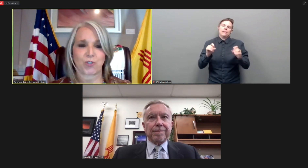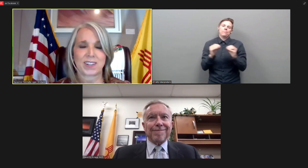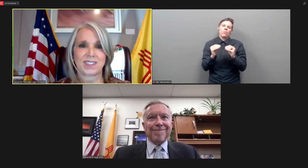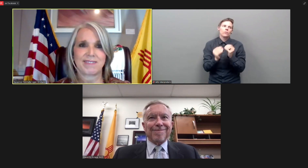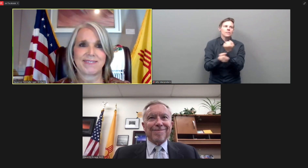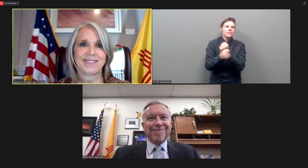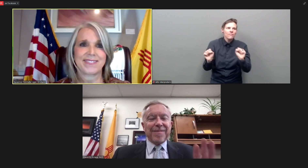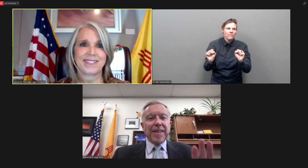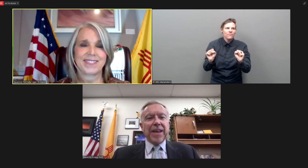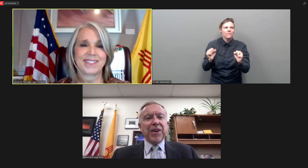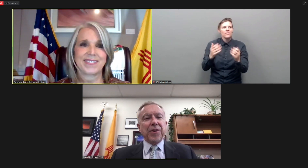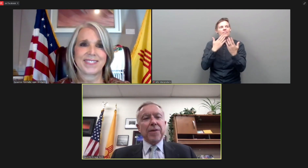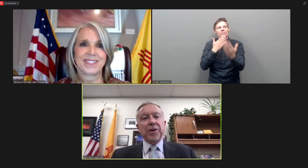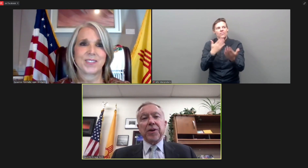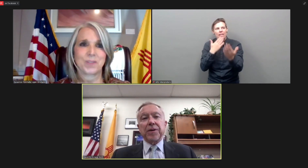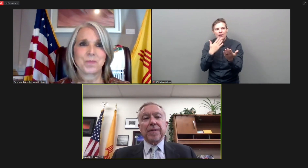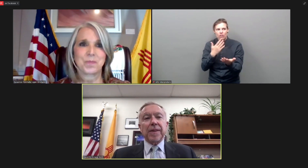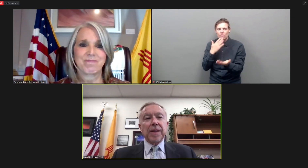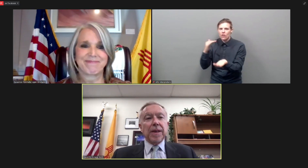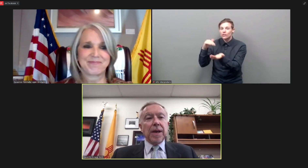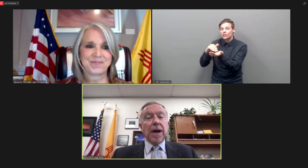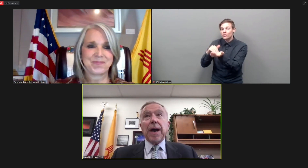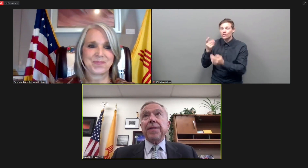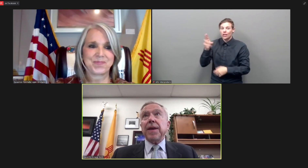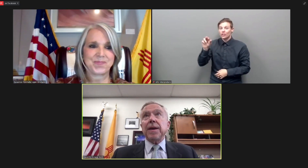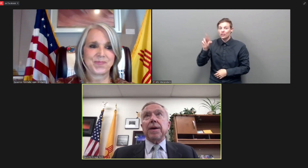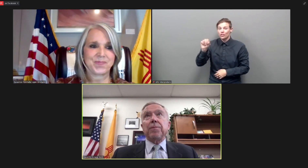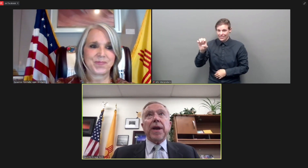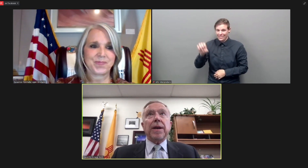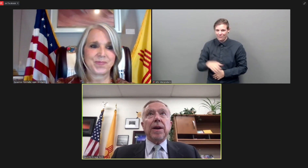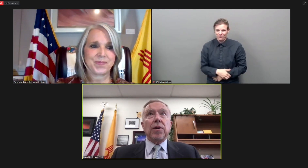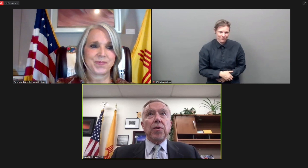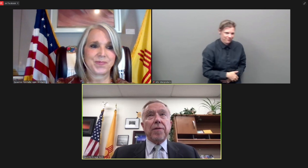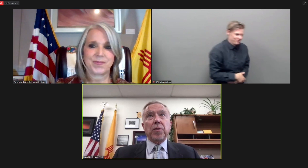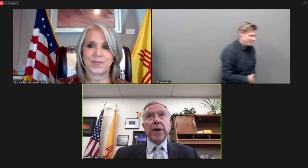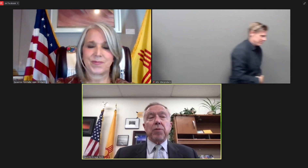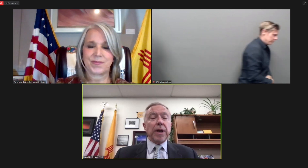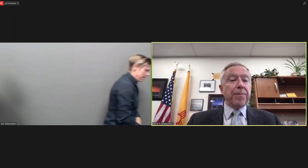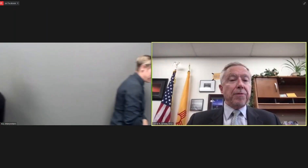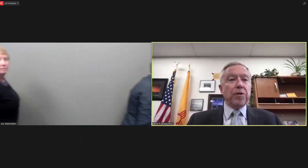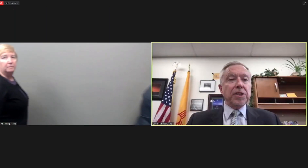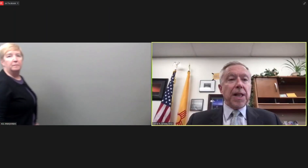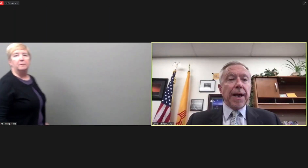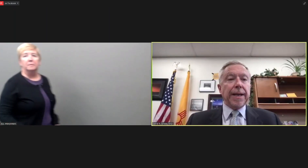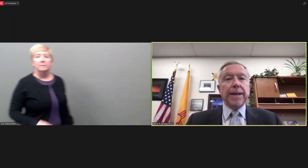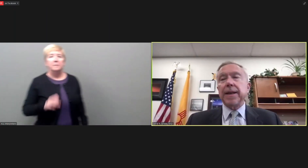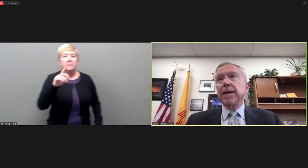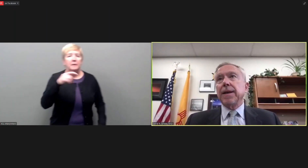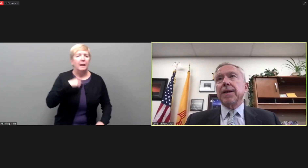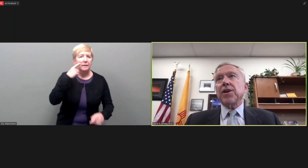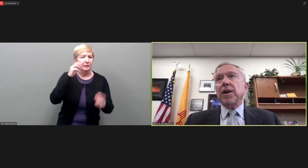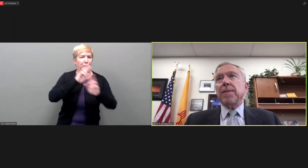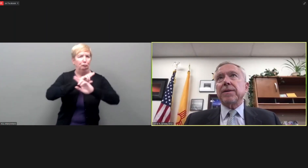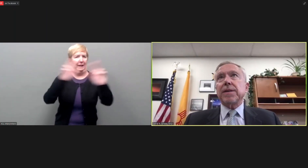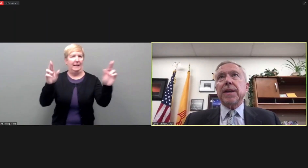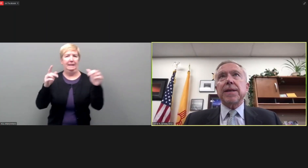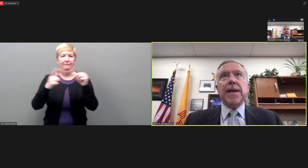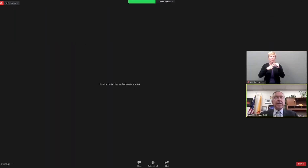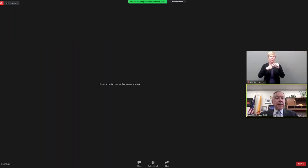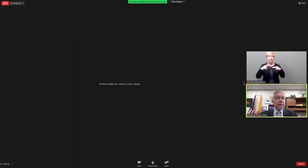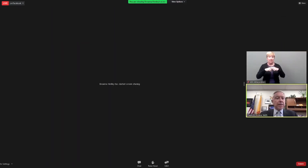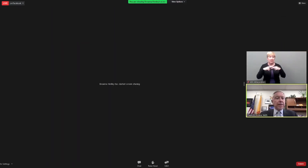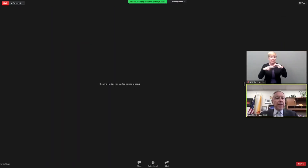Dr. Grace. Thank you, Governor. I think Brianna or whoever, we can bring up the first slide and talk about